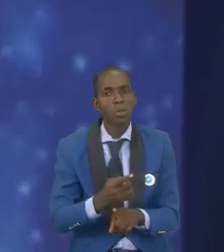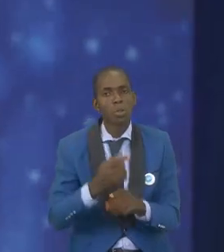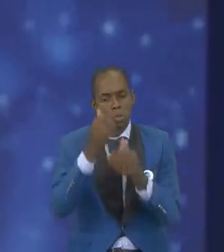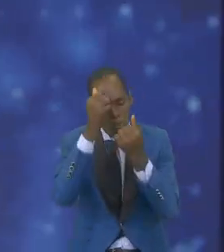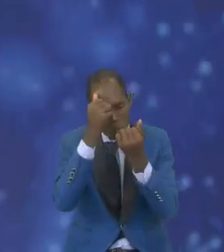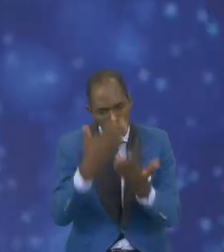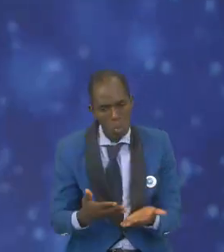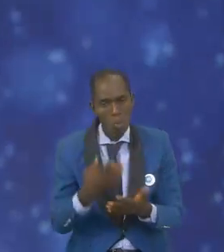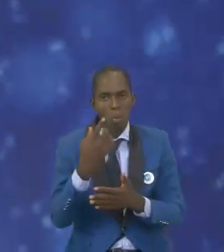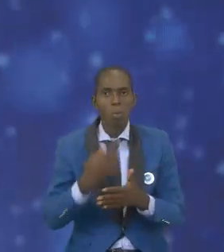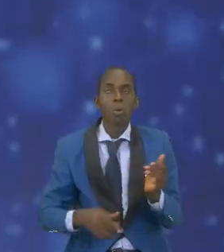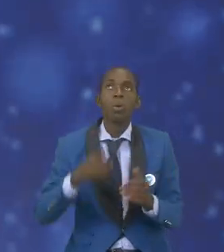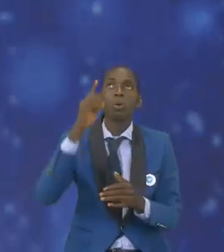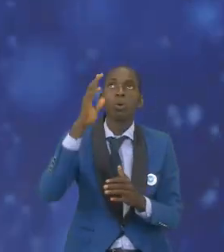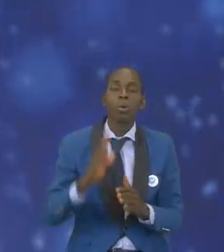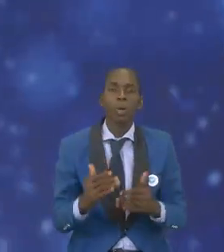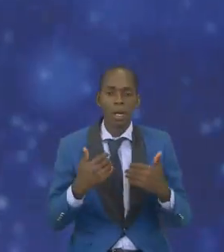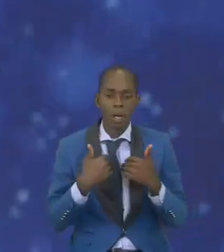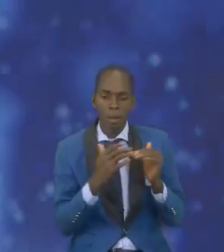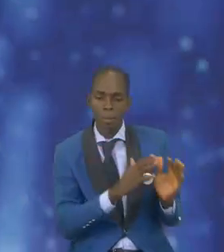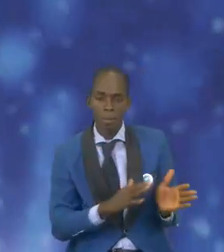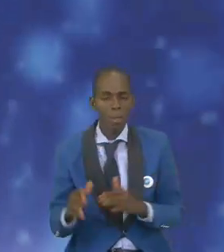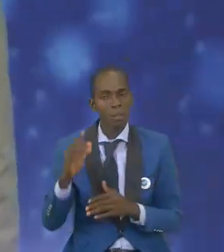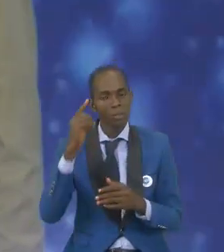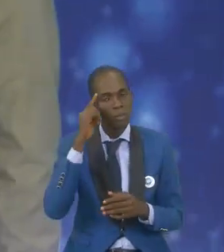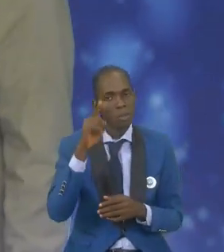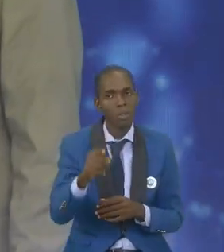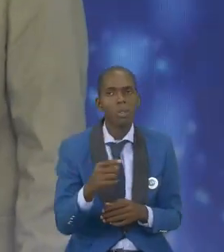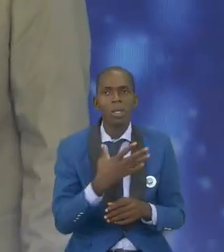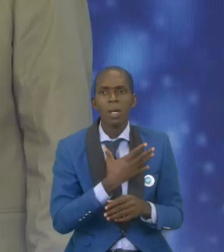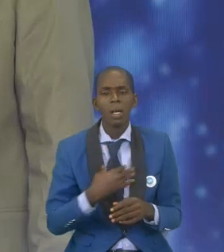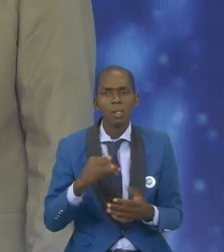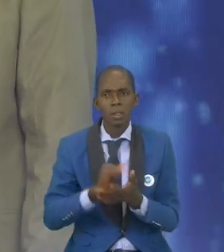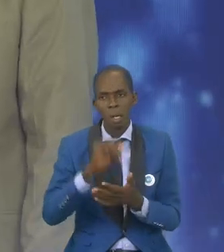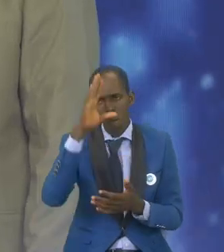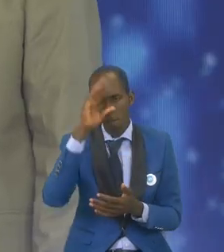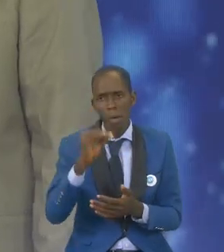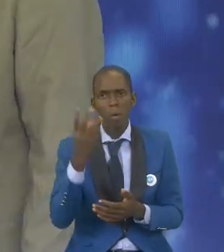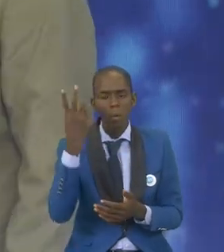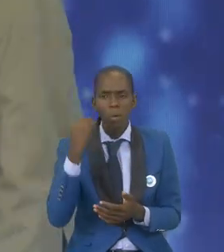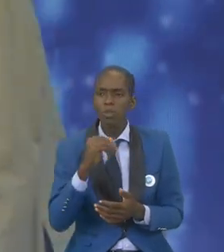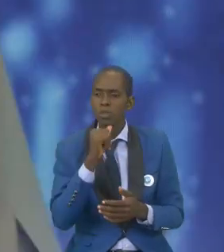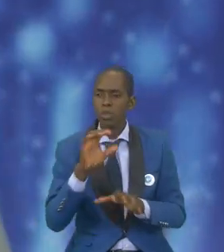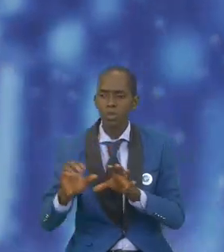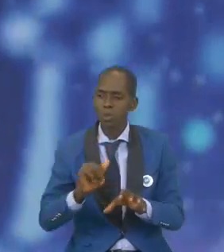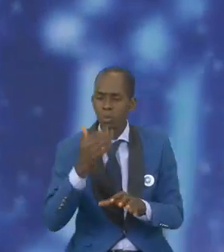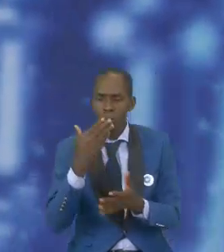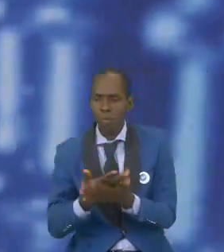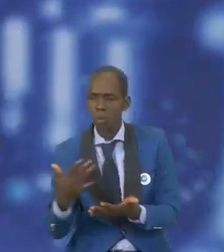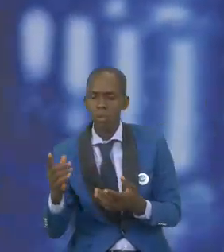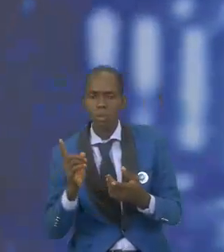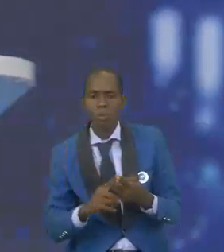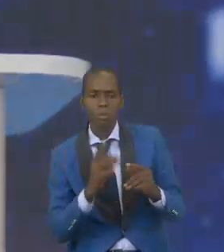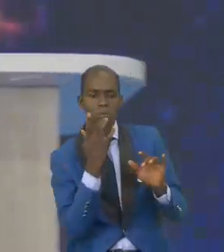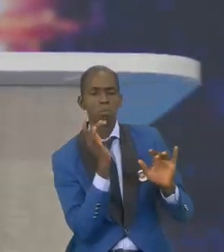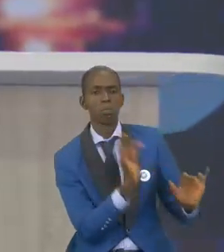him and what he had consecrated to God. He wasn't doing that to spite anybody. He wasn't holy because he